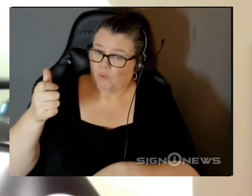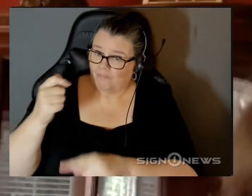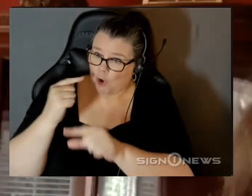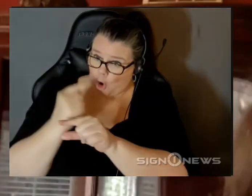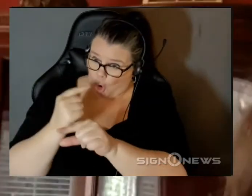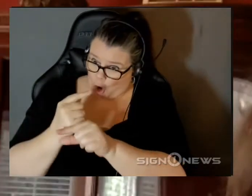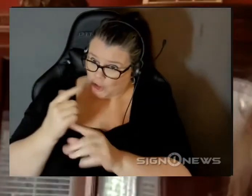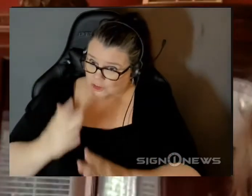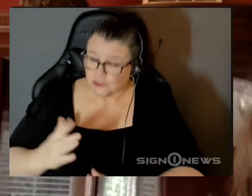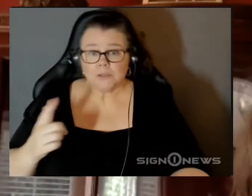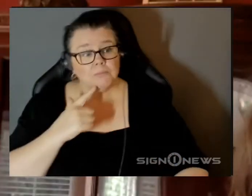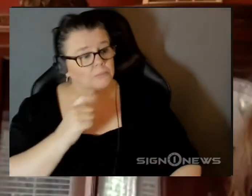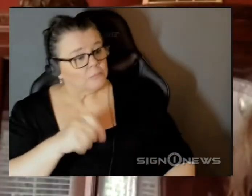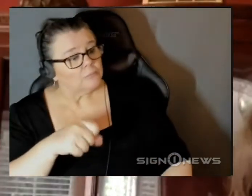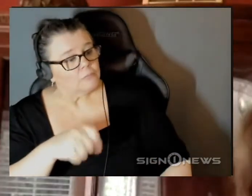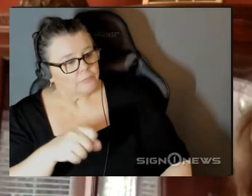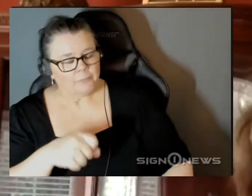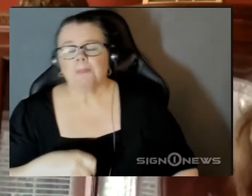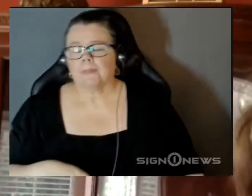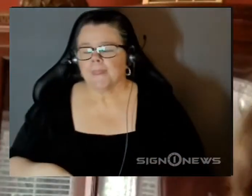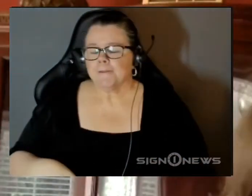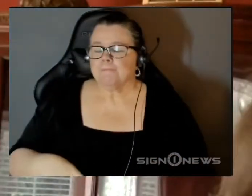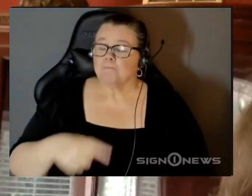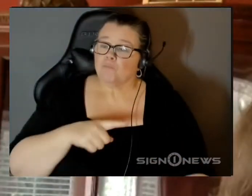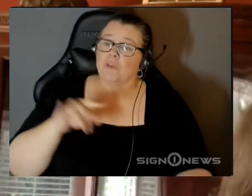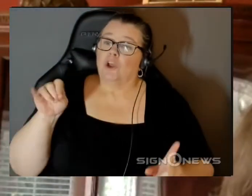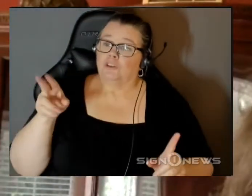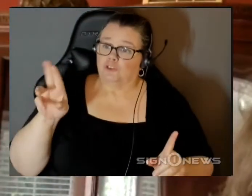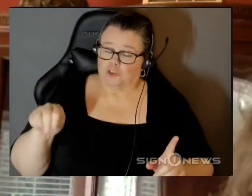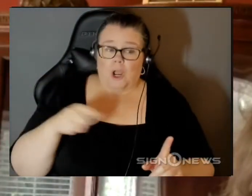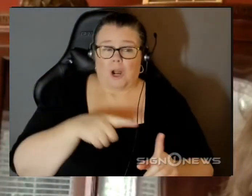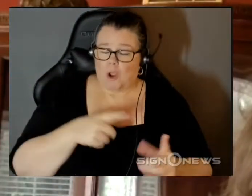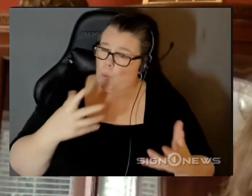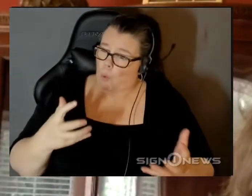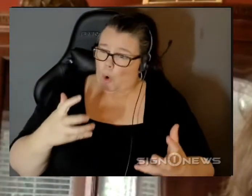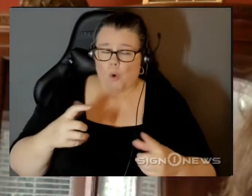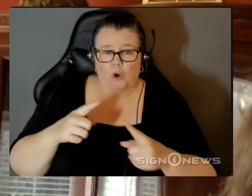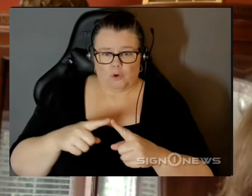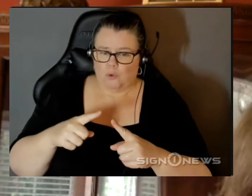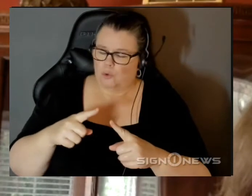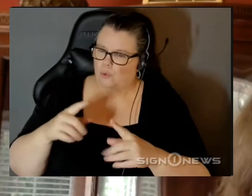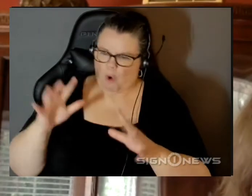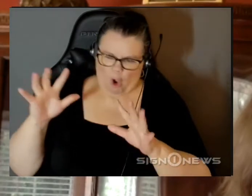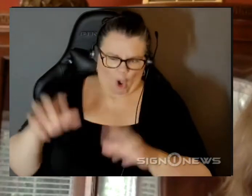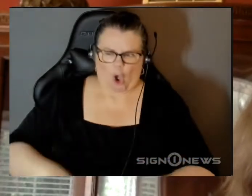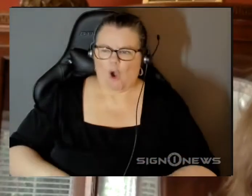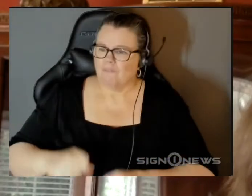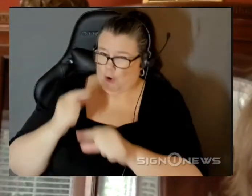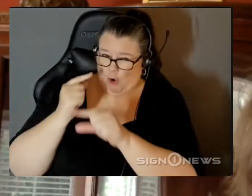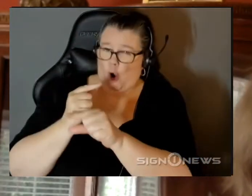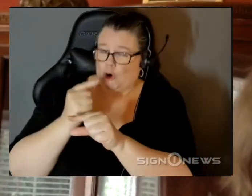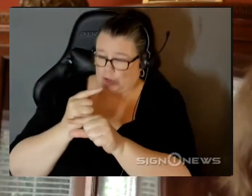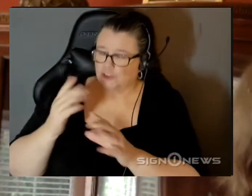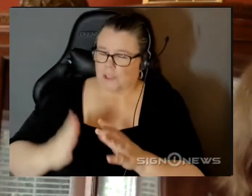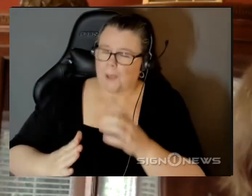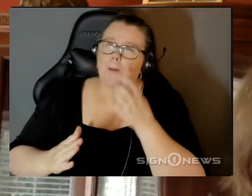So when John decided he wanted to have his guardianship removed, because John has